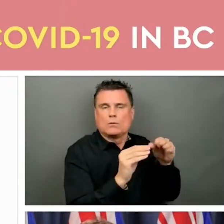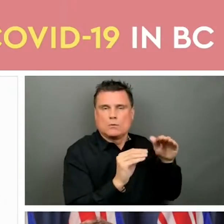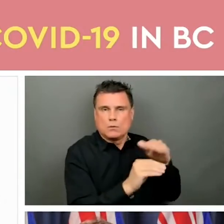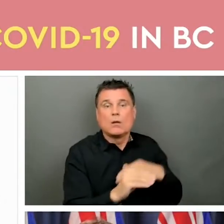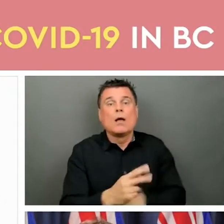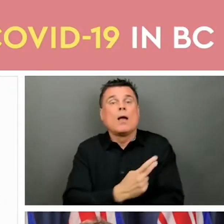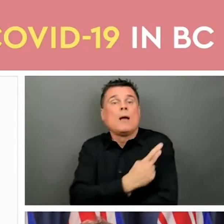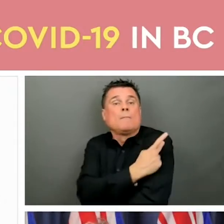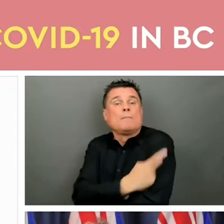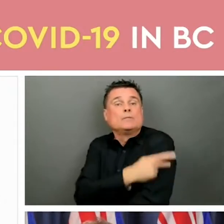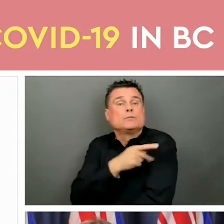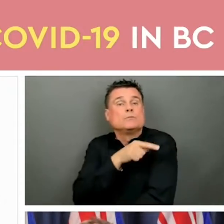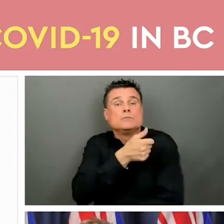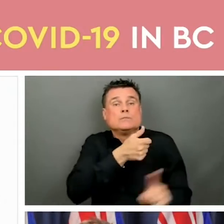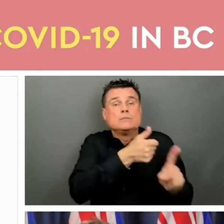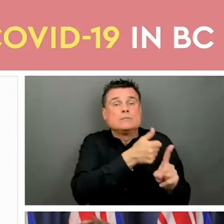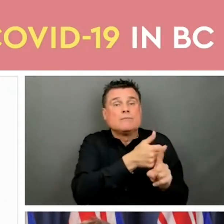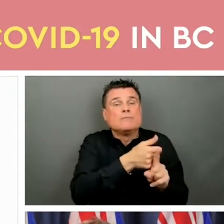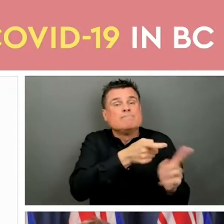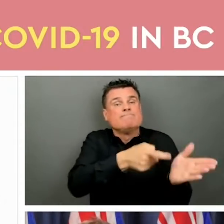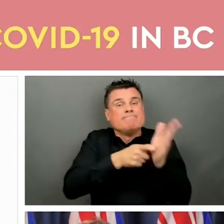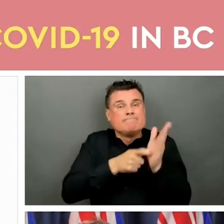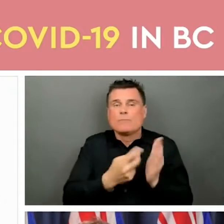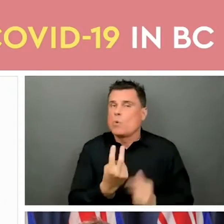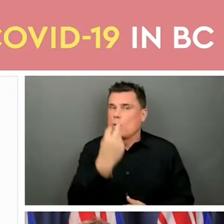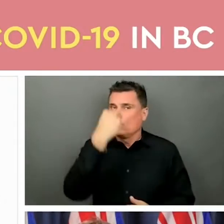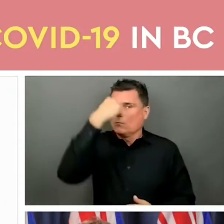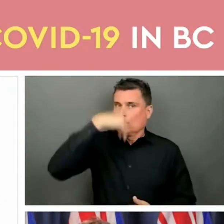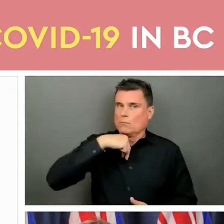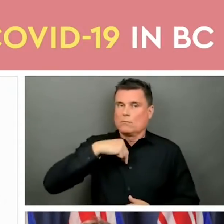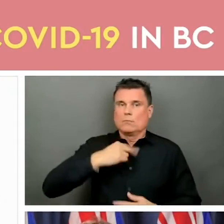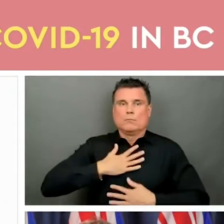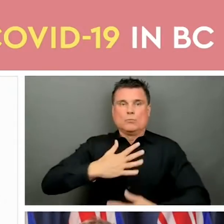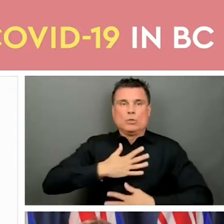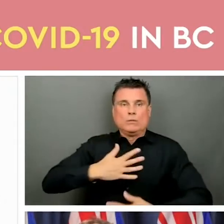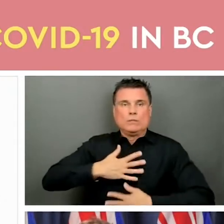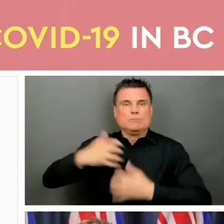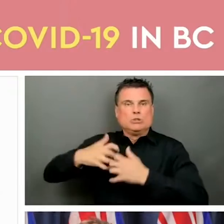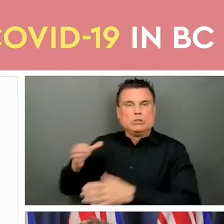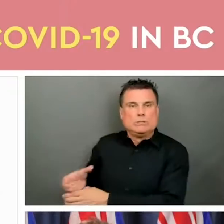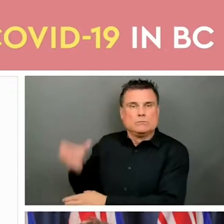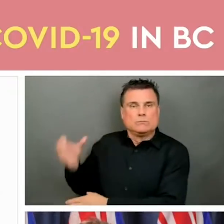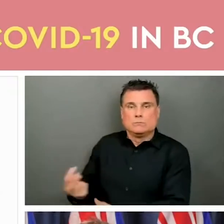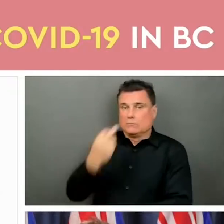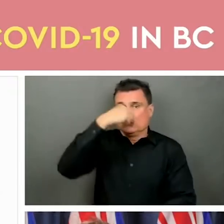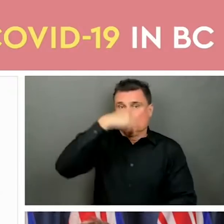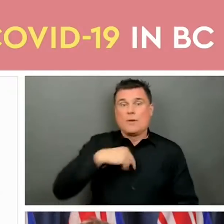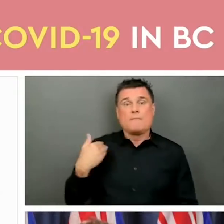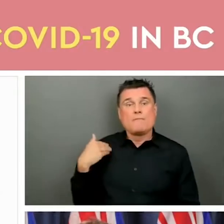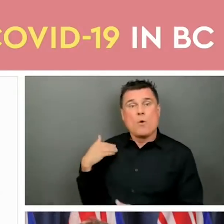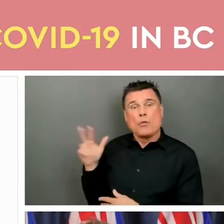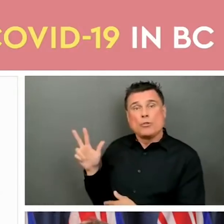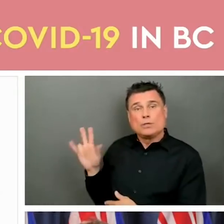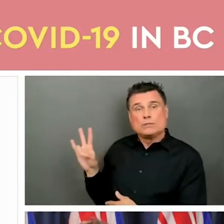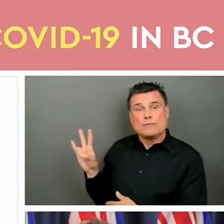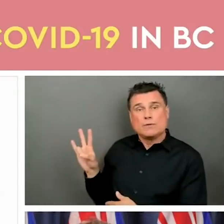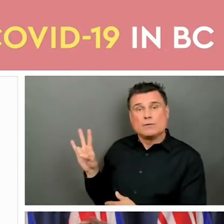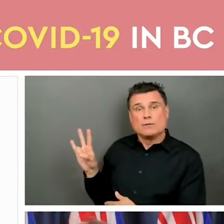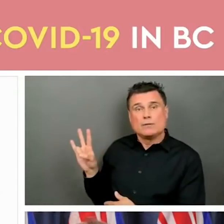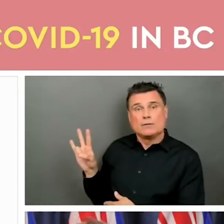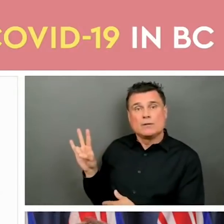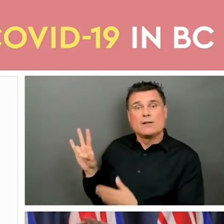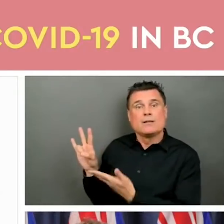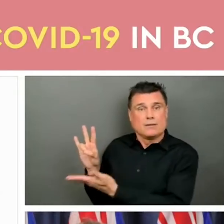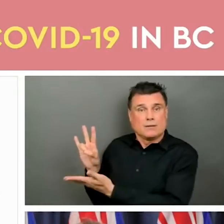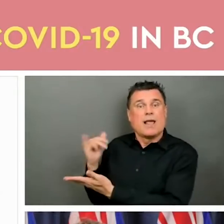of the extraordinary work and the outcomes in our hospital system and our acute care system, because of the work of our healthcare workers and our healthcare professionals,